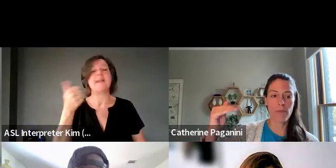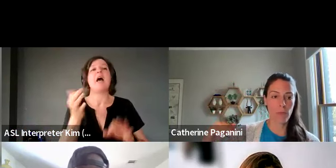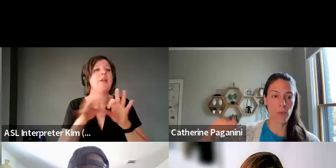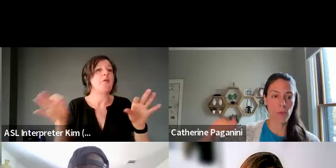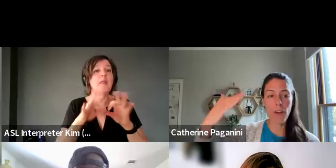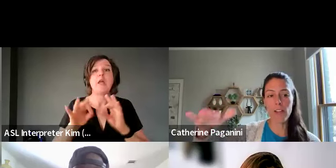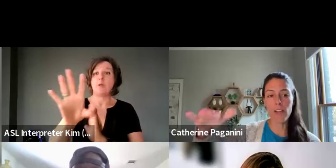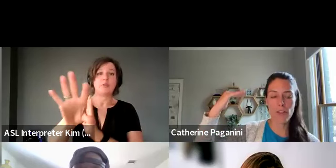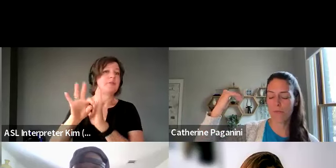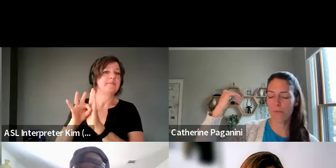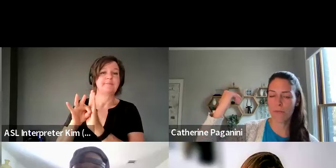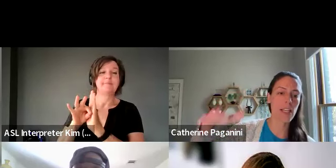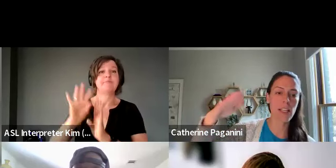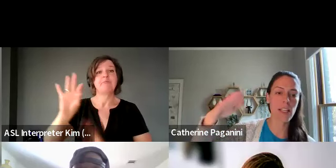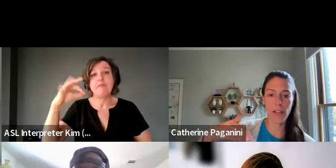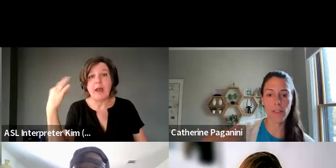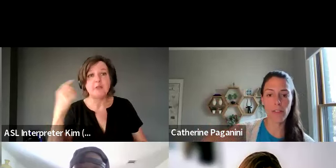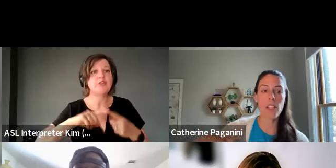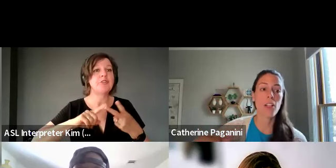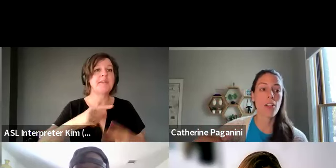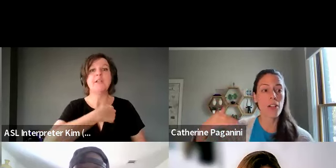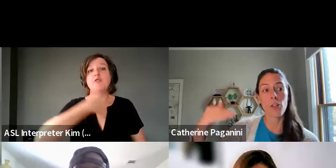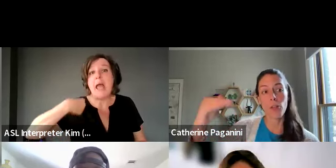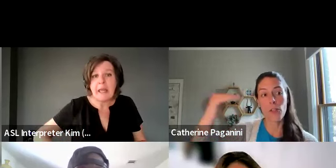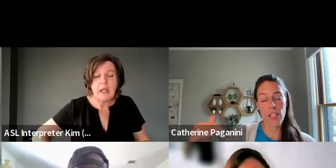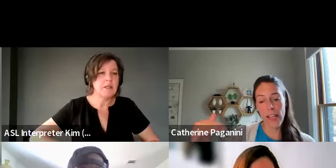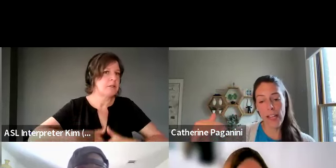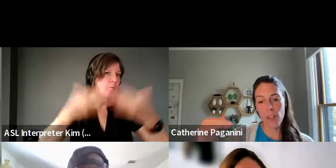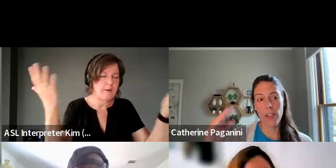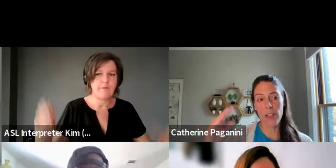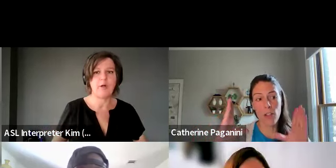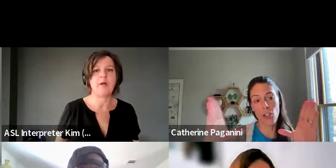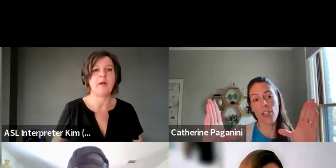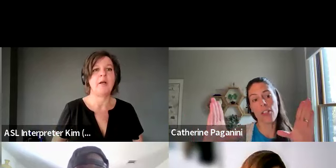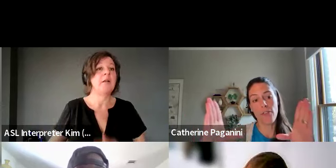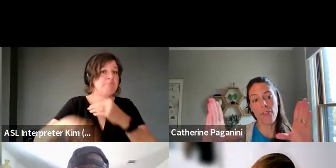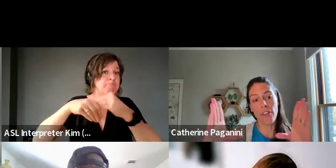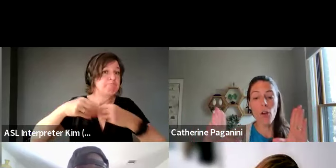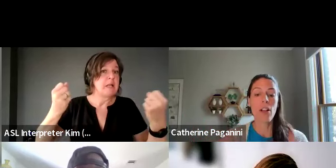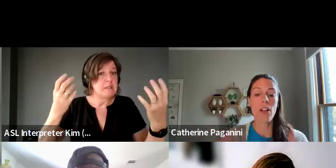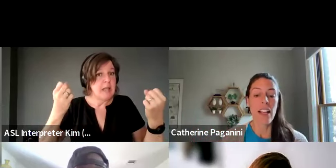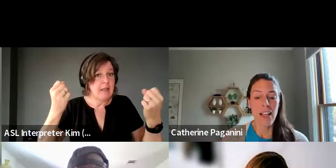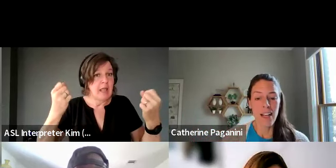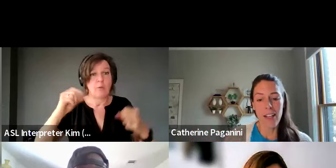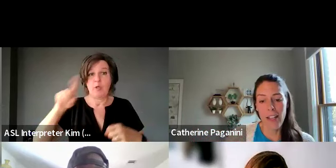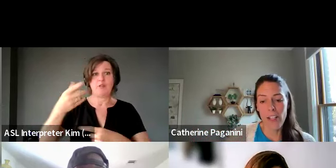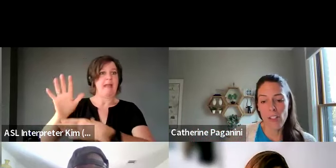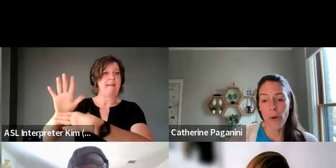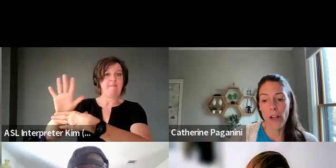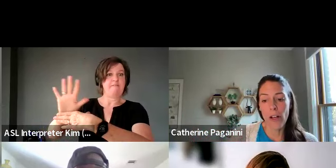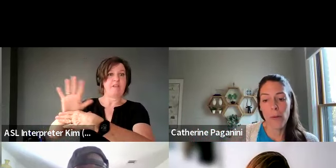choose, French, Chinese, whatever. You could do sign language, and there is just the video.